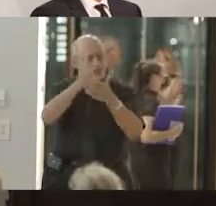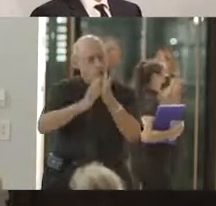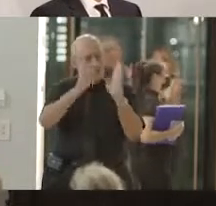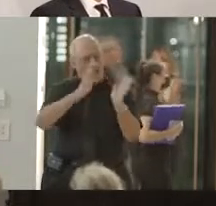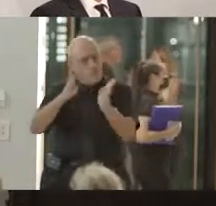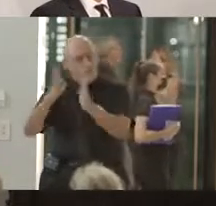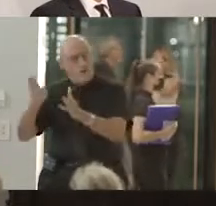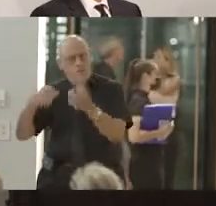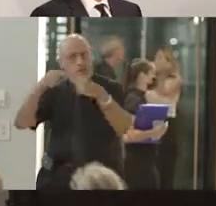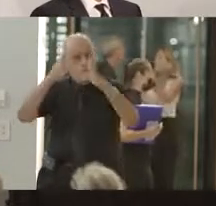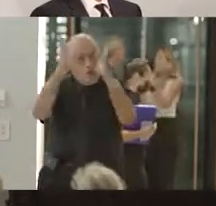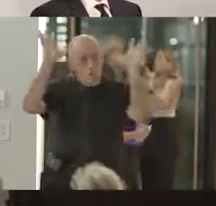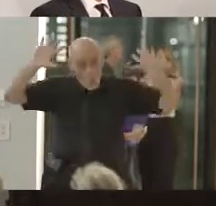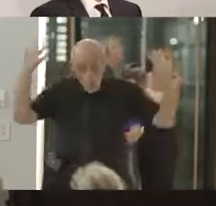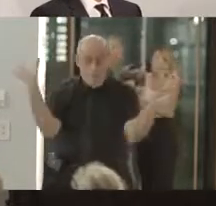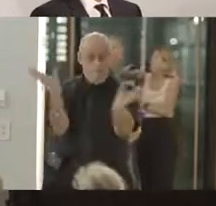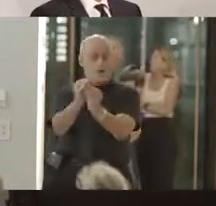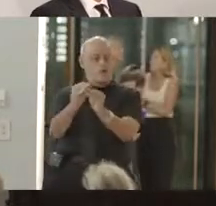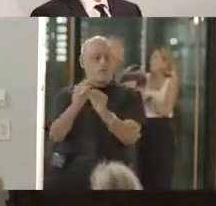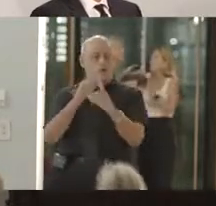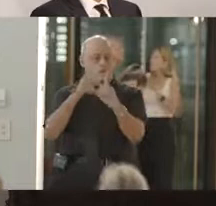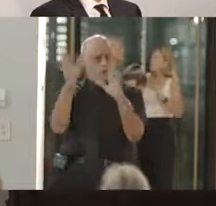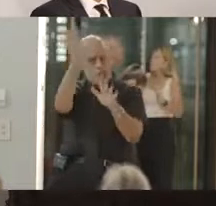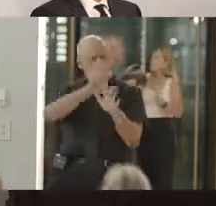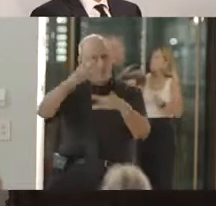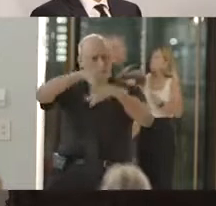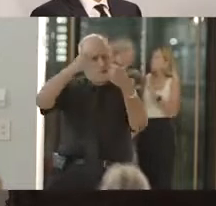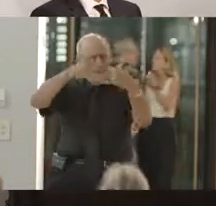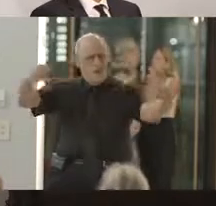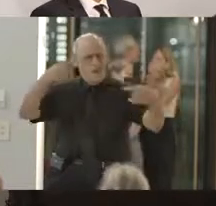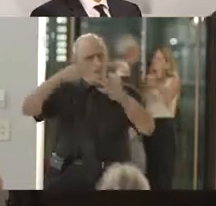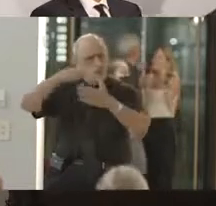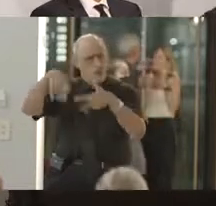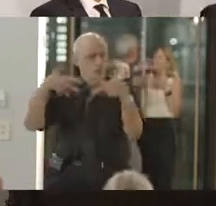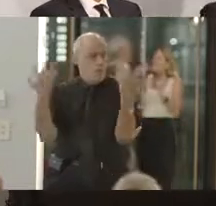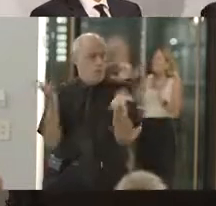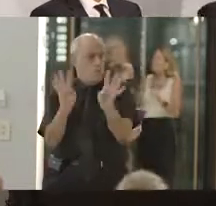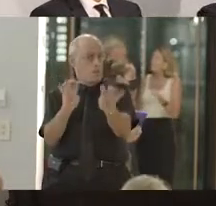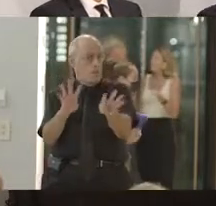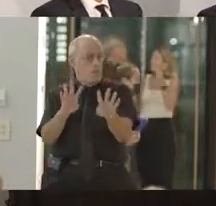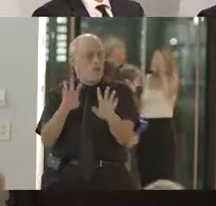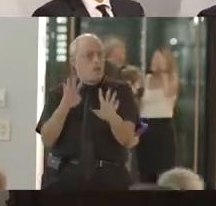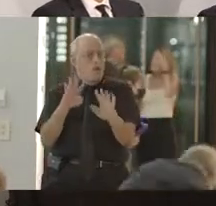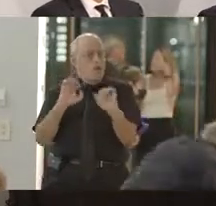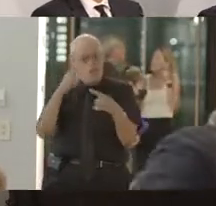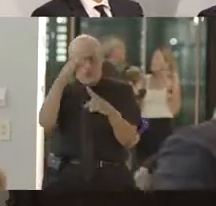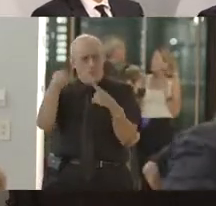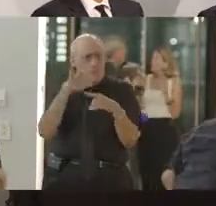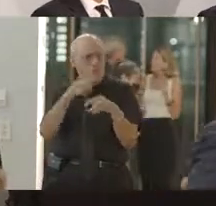done all at once? What's the approximate timeline for the project? How can we be thinking about